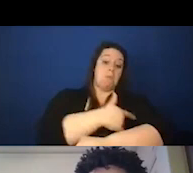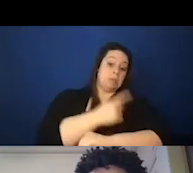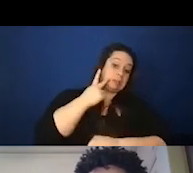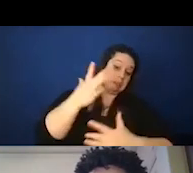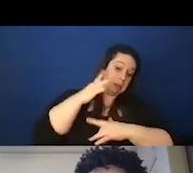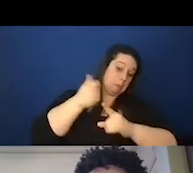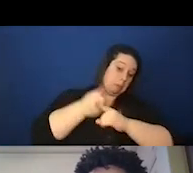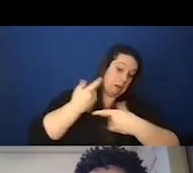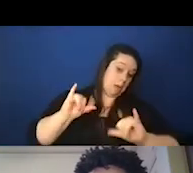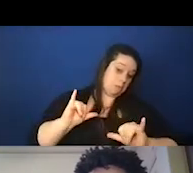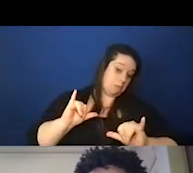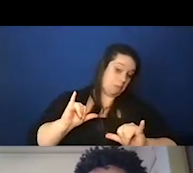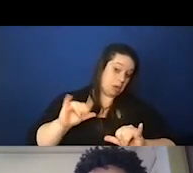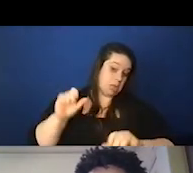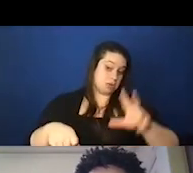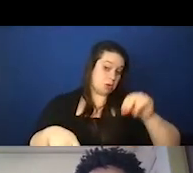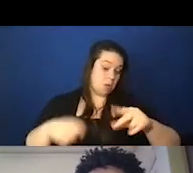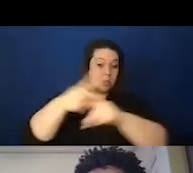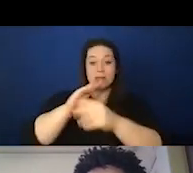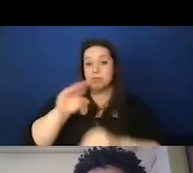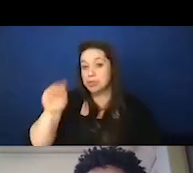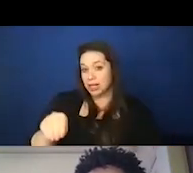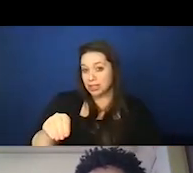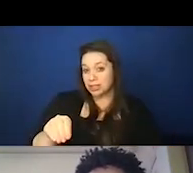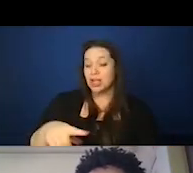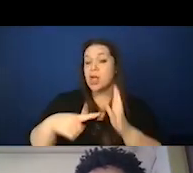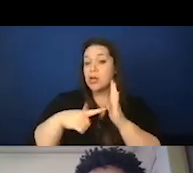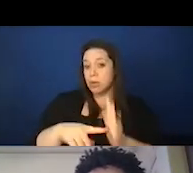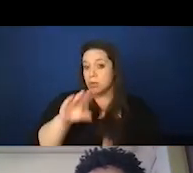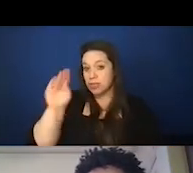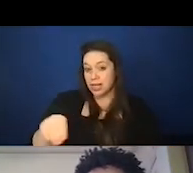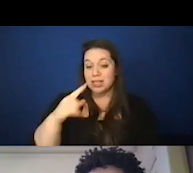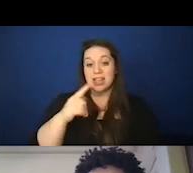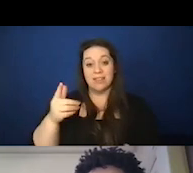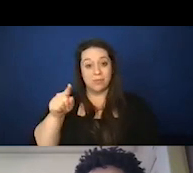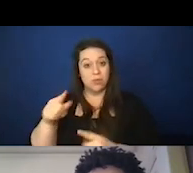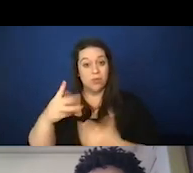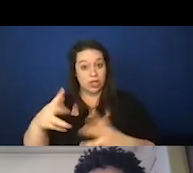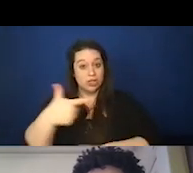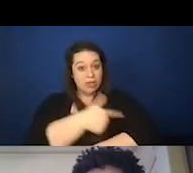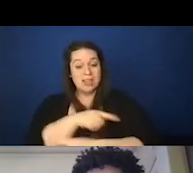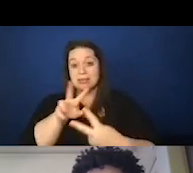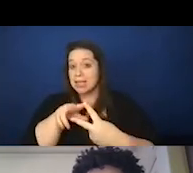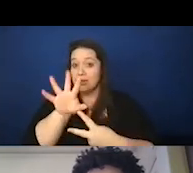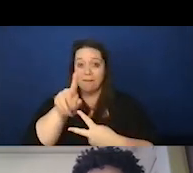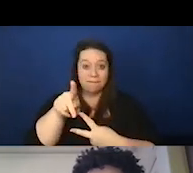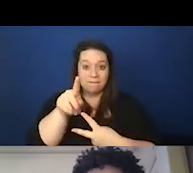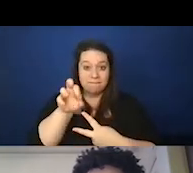you calculate the percentage. And that's why the percentage shows that if you got one of these vaccines, you roughly